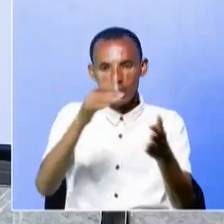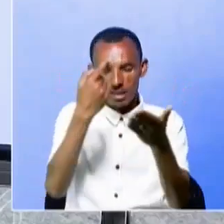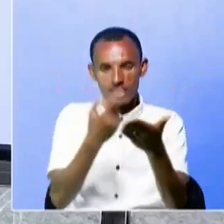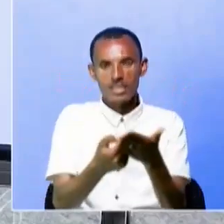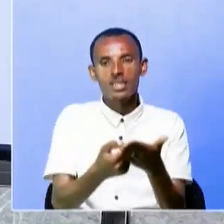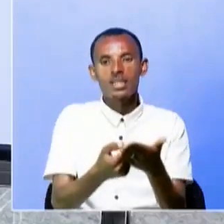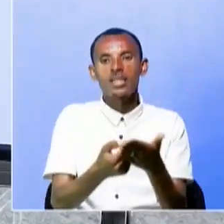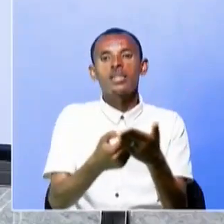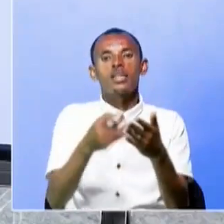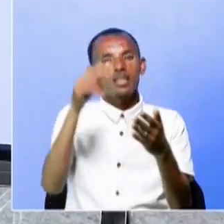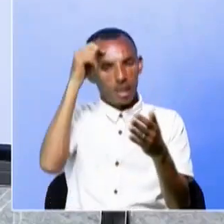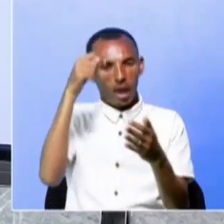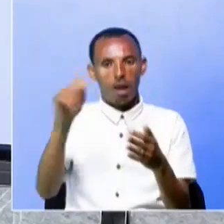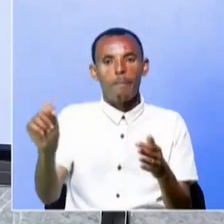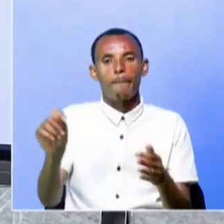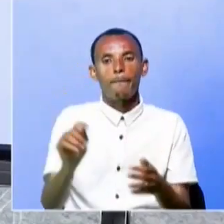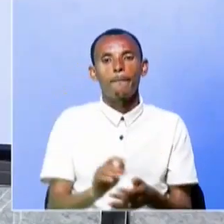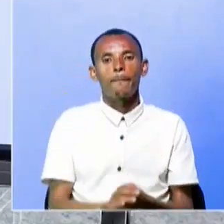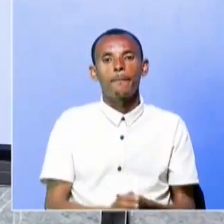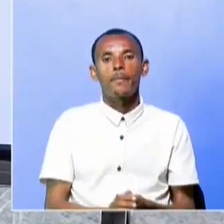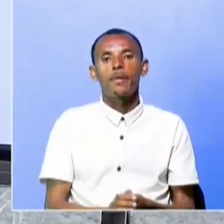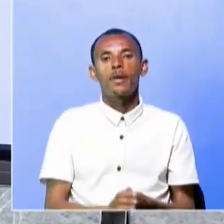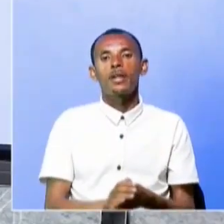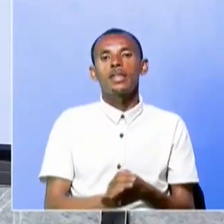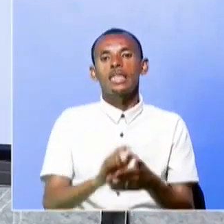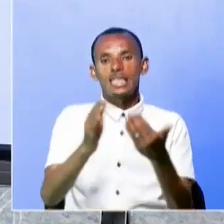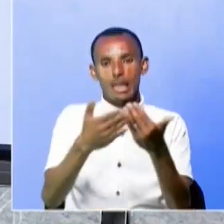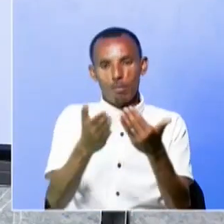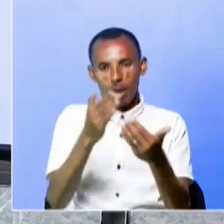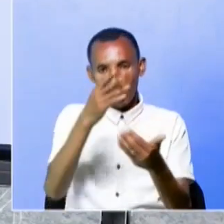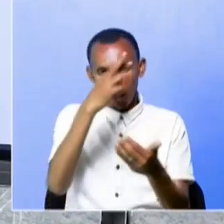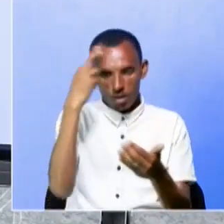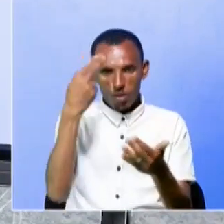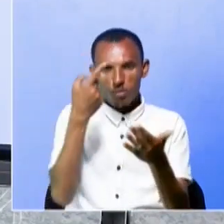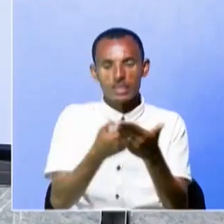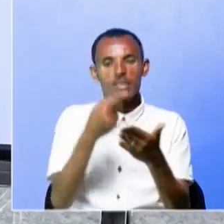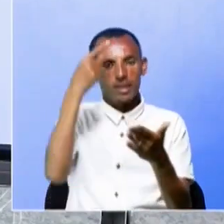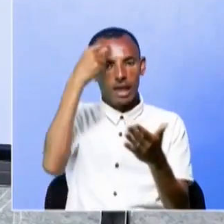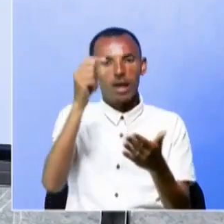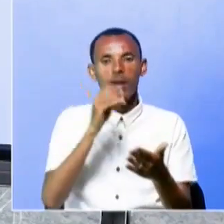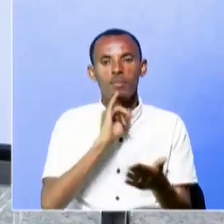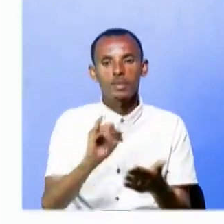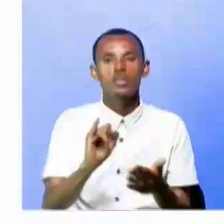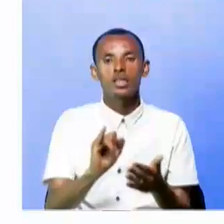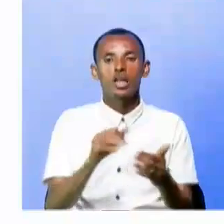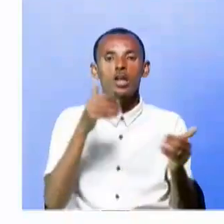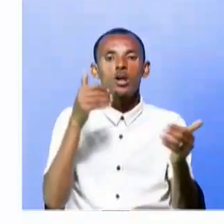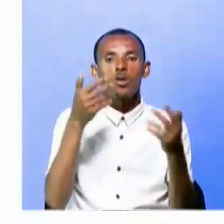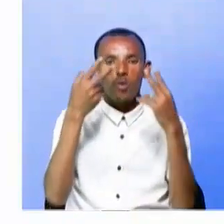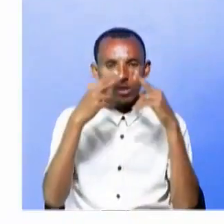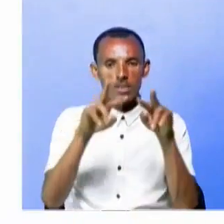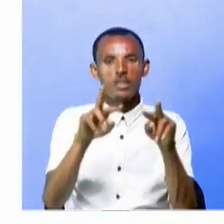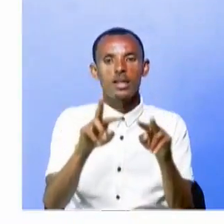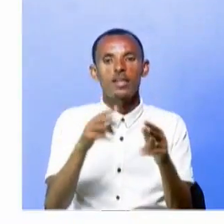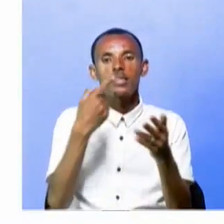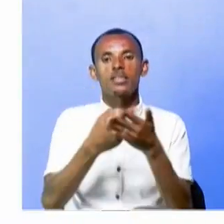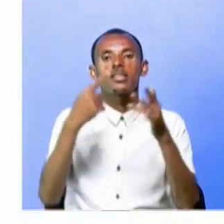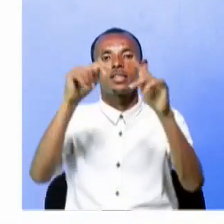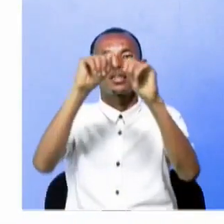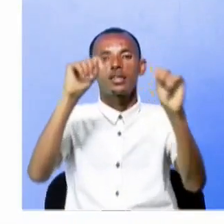theorem. Okay, a simple case of this theorem is consider this triangle.